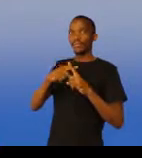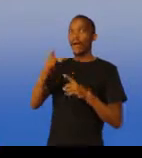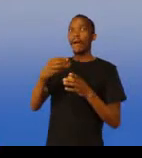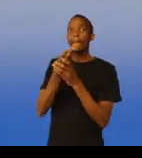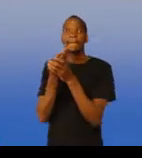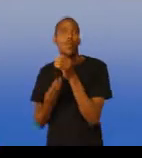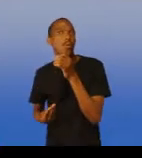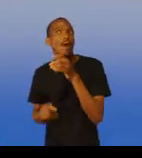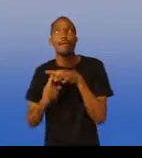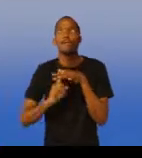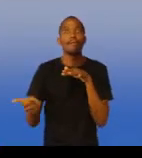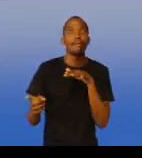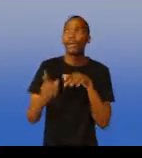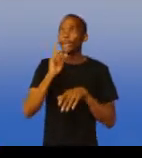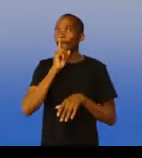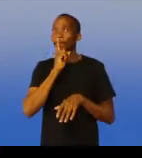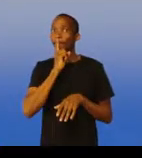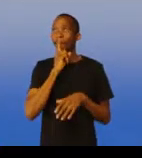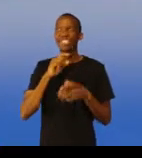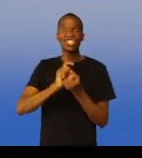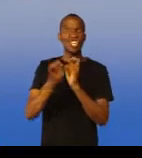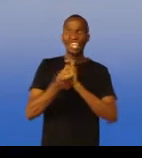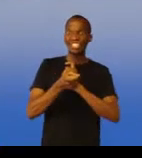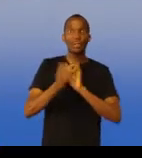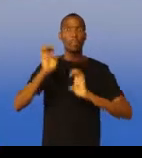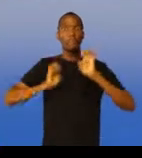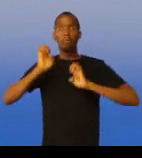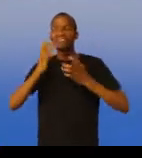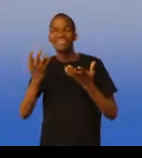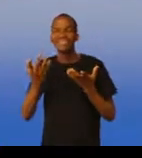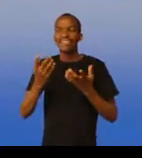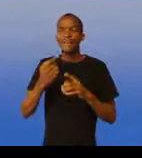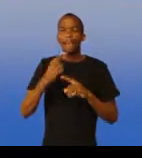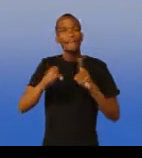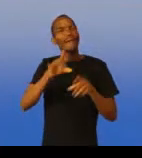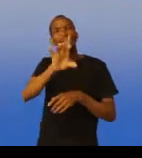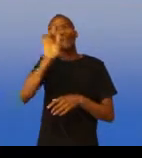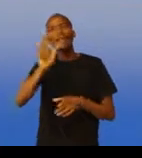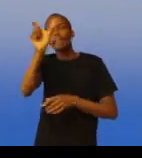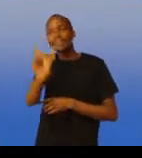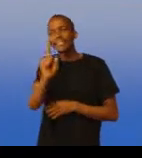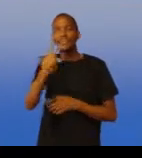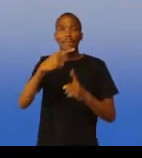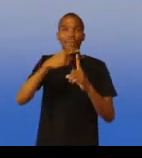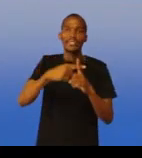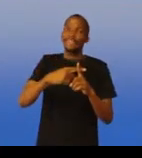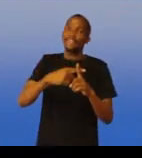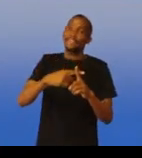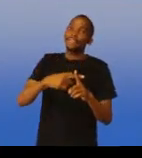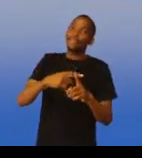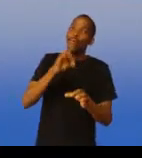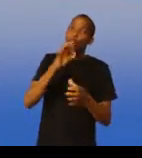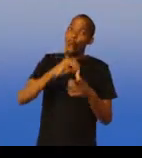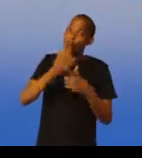going silent, and, changing their moods. Finding somebody who is the same status or finding somebody who